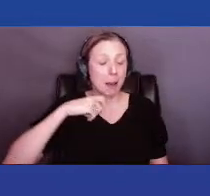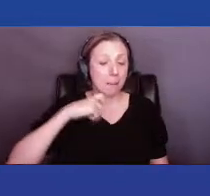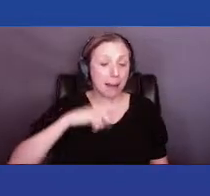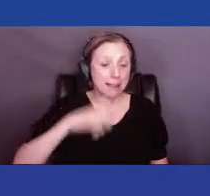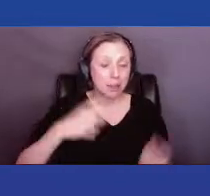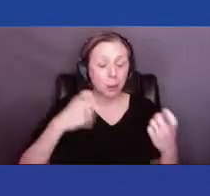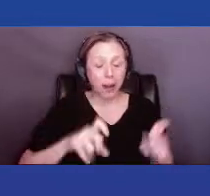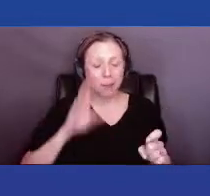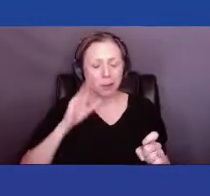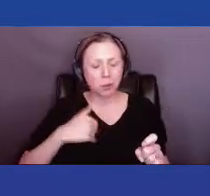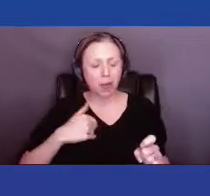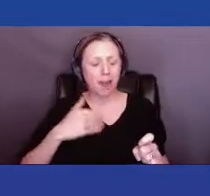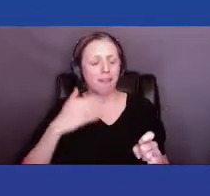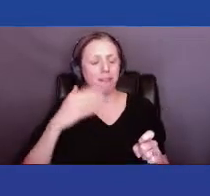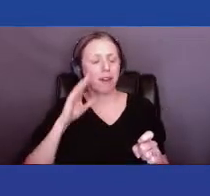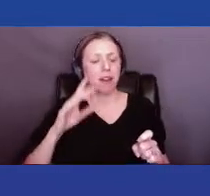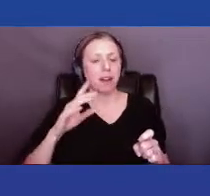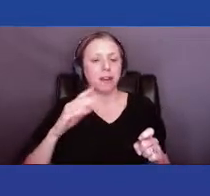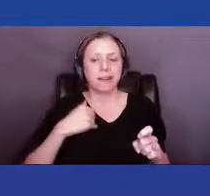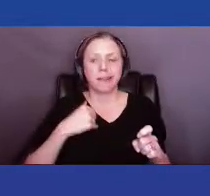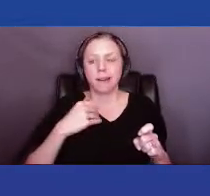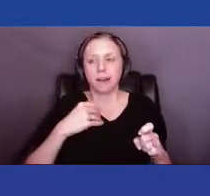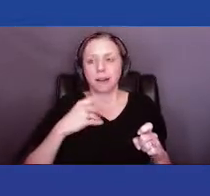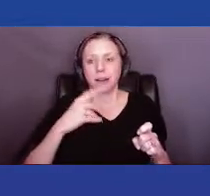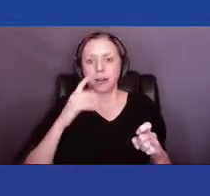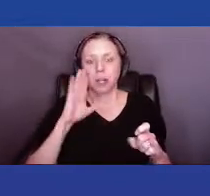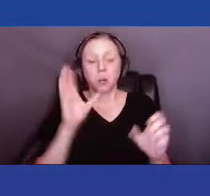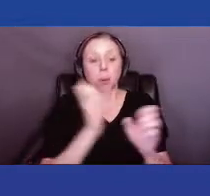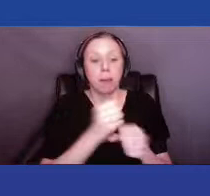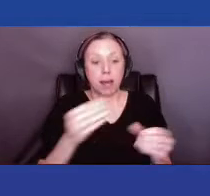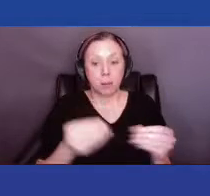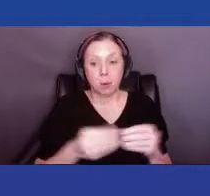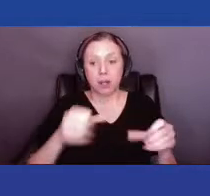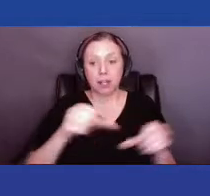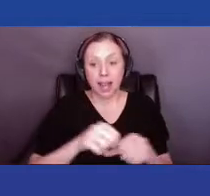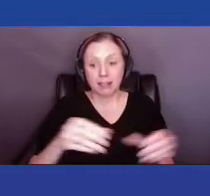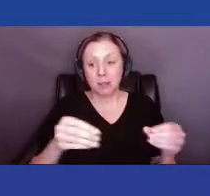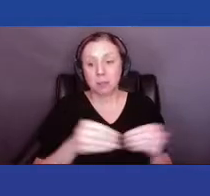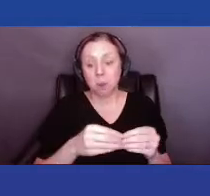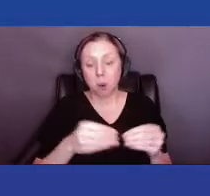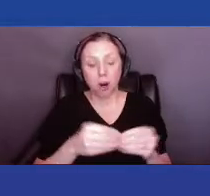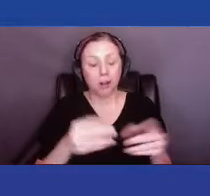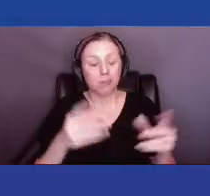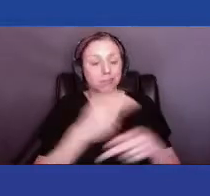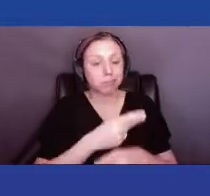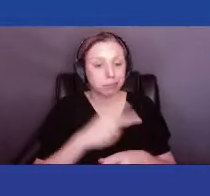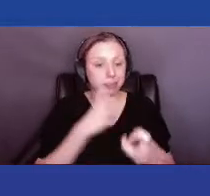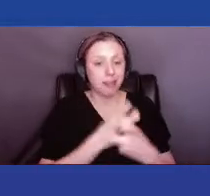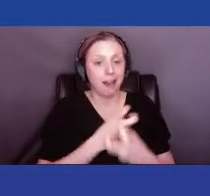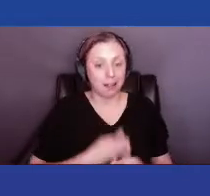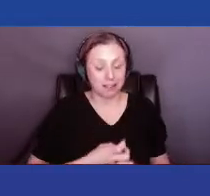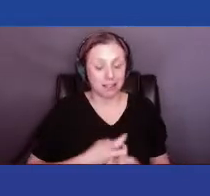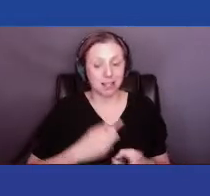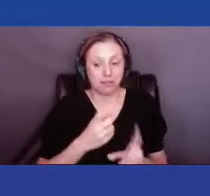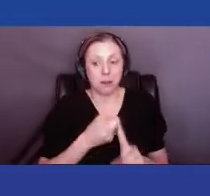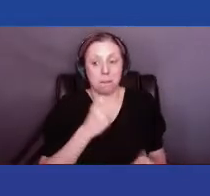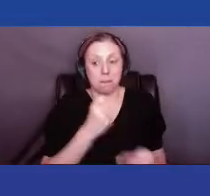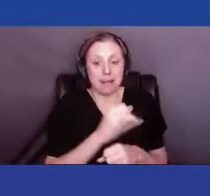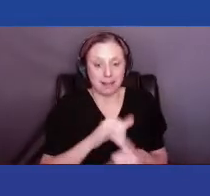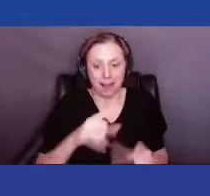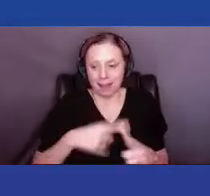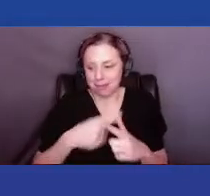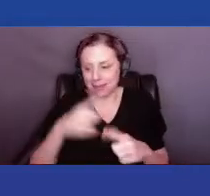that often seems like a valuable solution. It is actually producing more greenhouse gases. And finally, and more